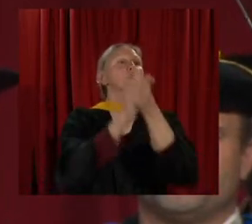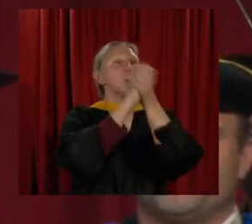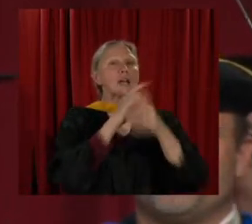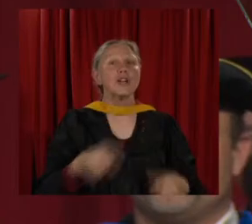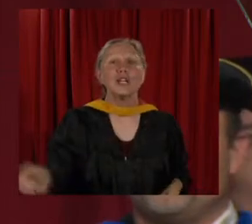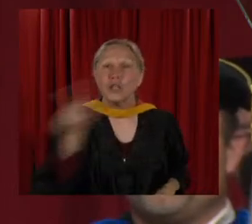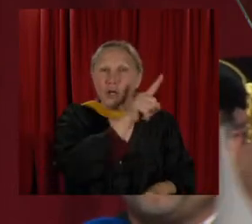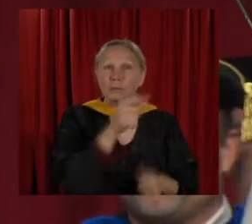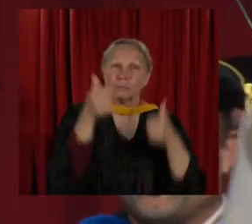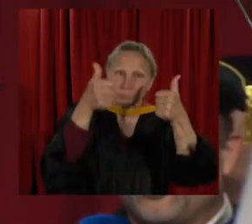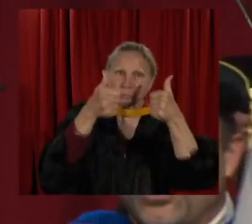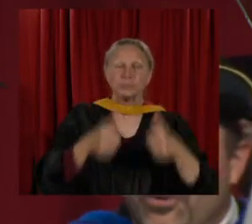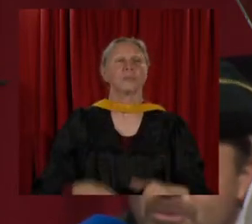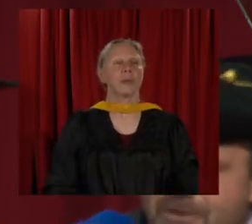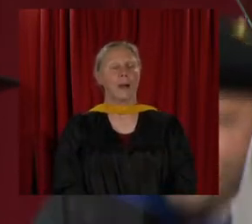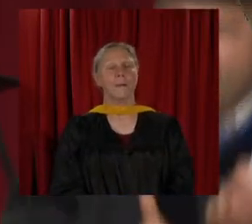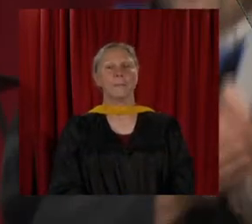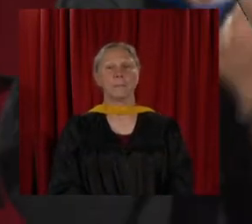Congratulations, graduates.